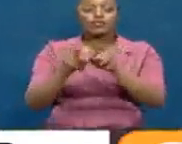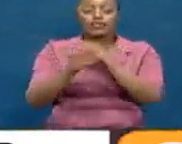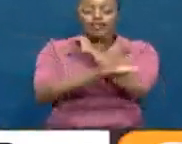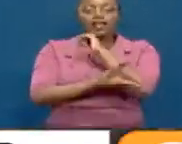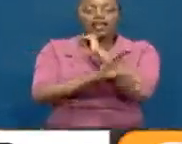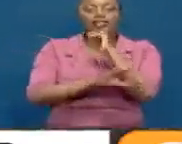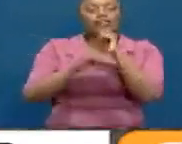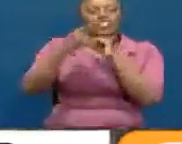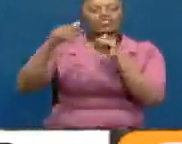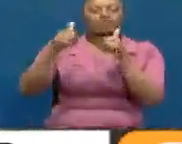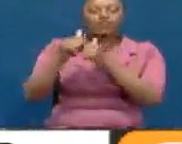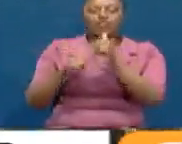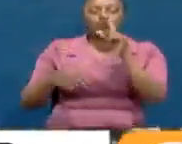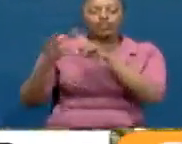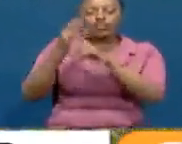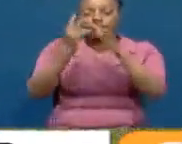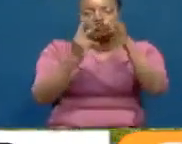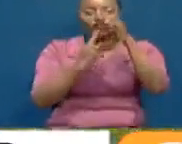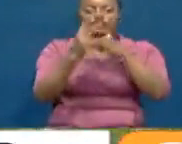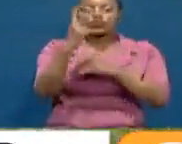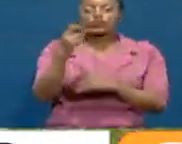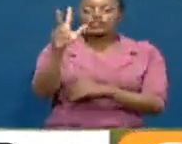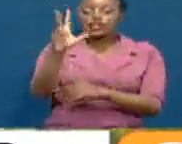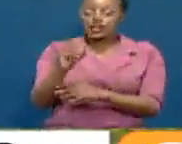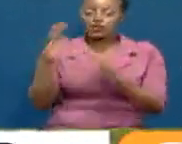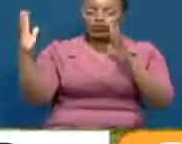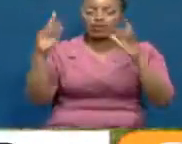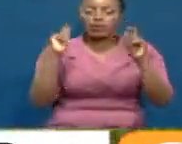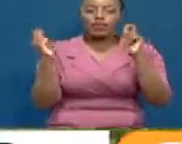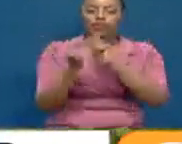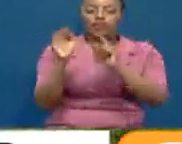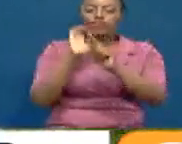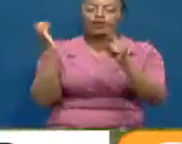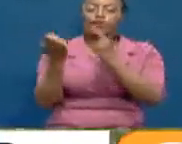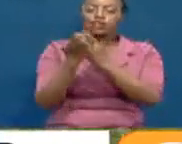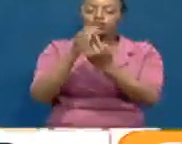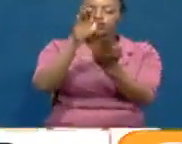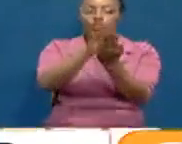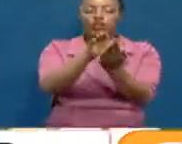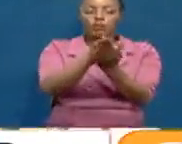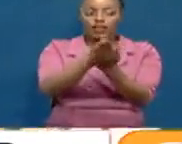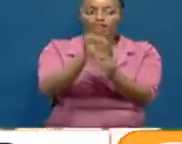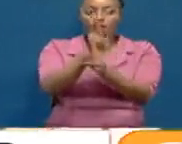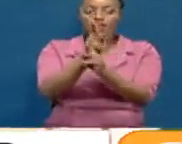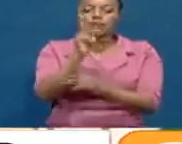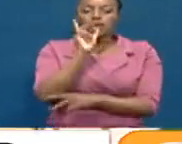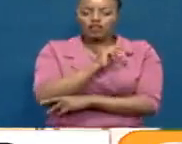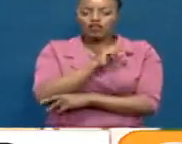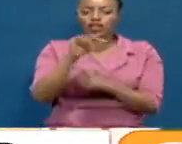right trajectory in achieving its Vision 2030 as far as climate change and environmental conservation is concerned. Kenya has a total